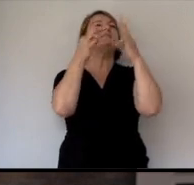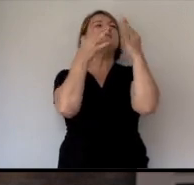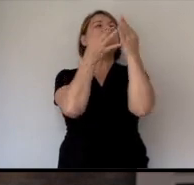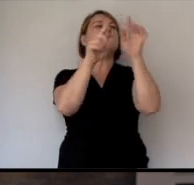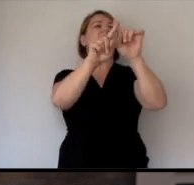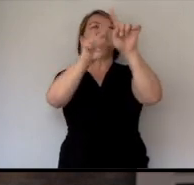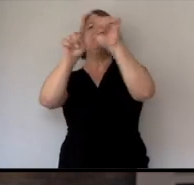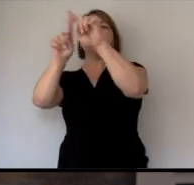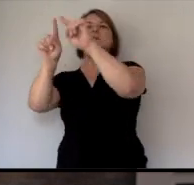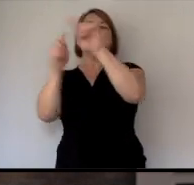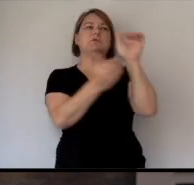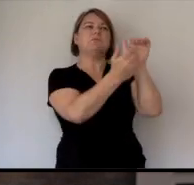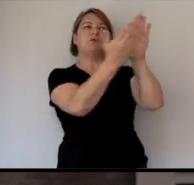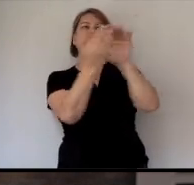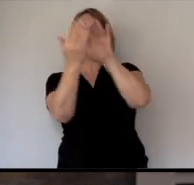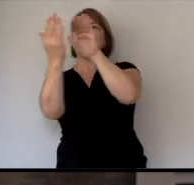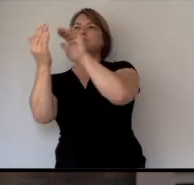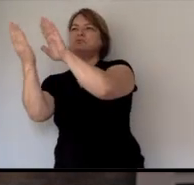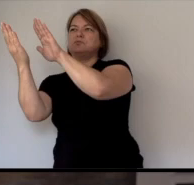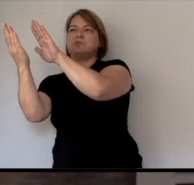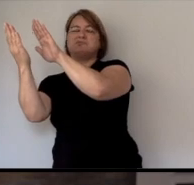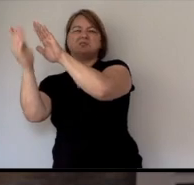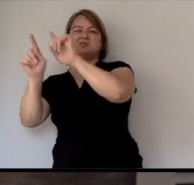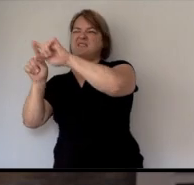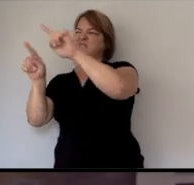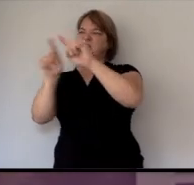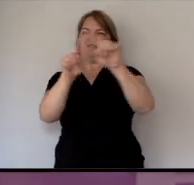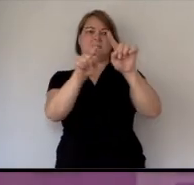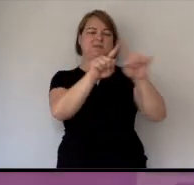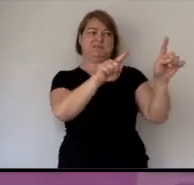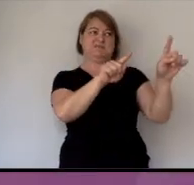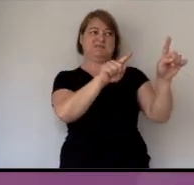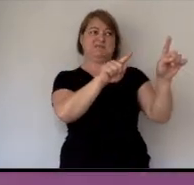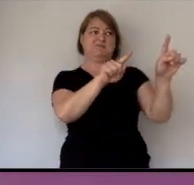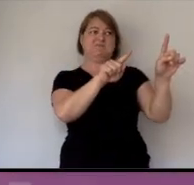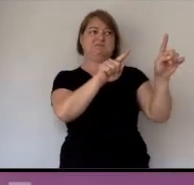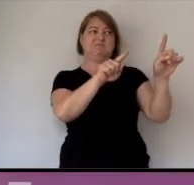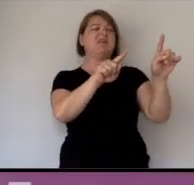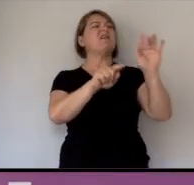Todd. I like that book too. It's a nice family book.